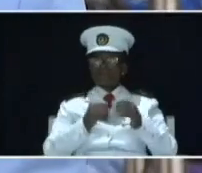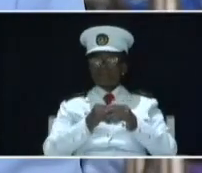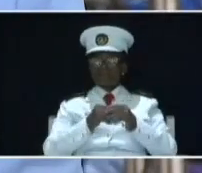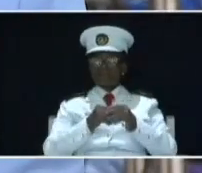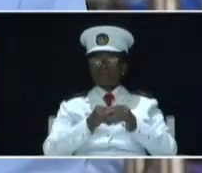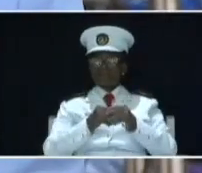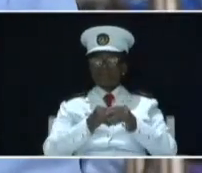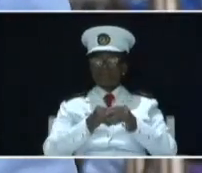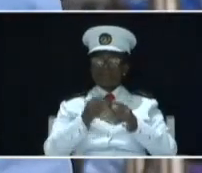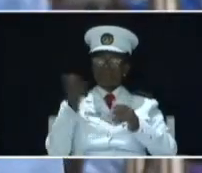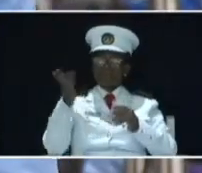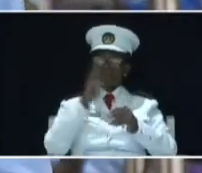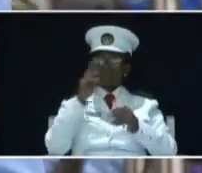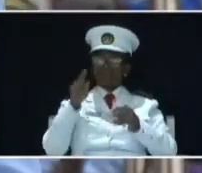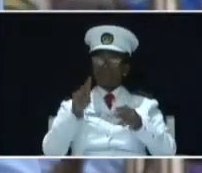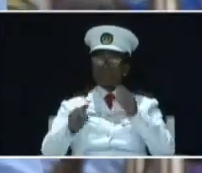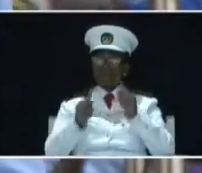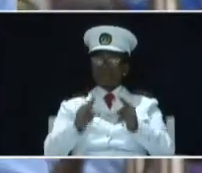there are people who come